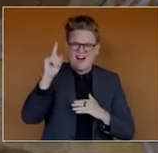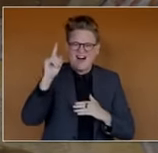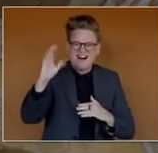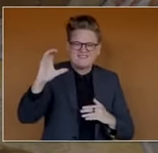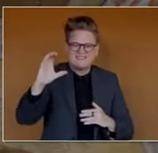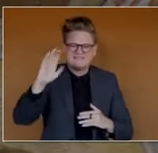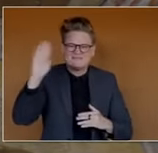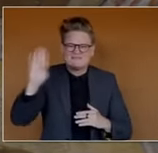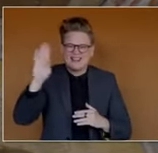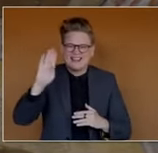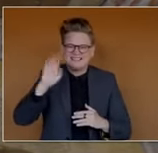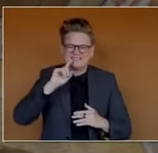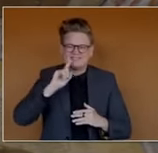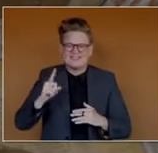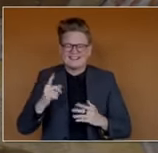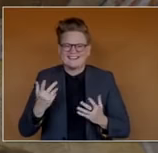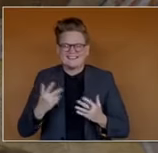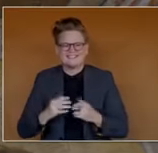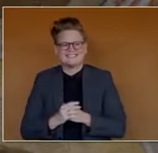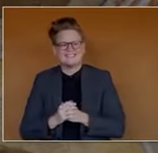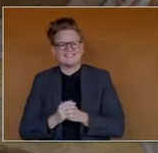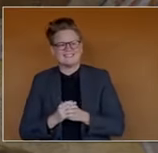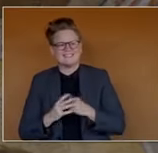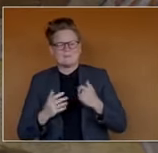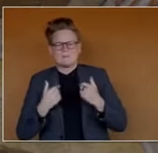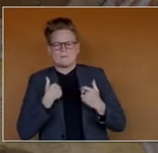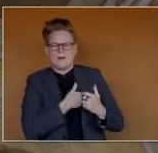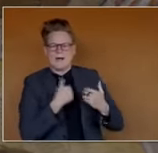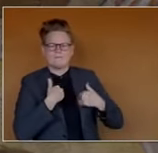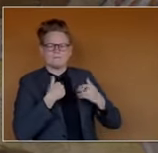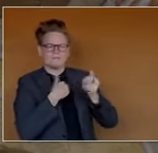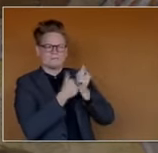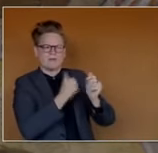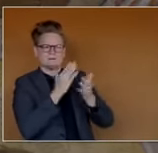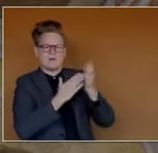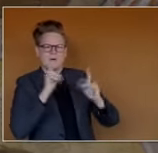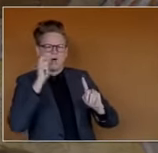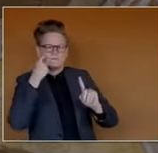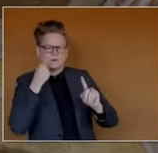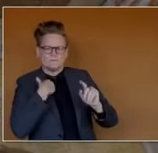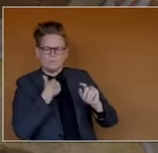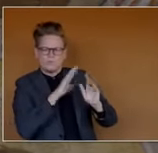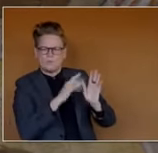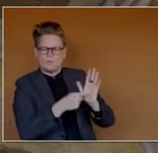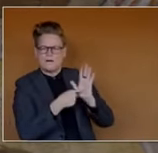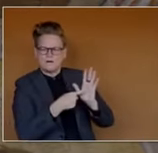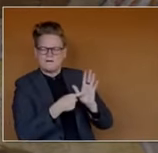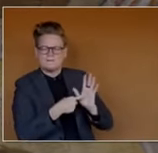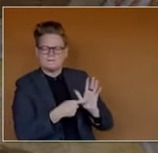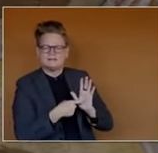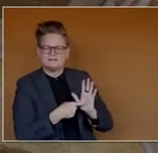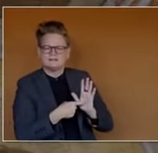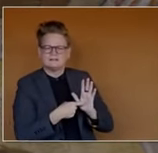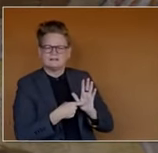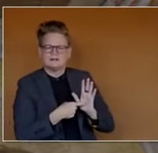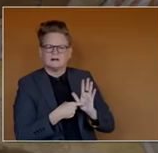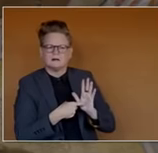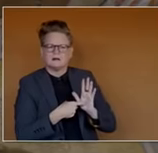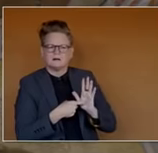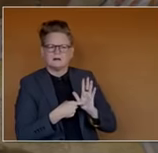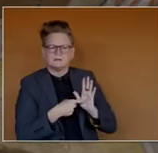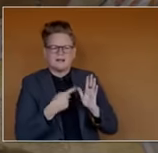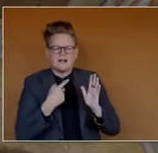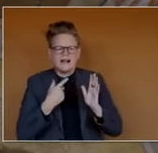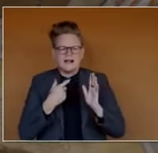have stipulated requirements, and those requirements include the inability to do what perhaps